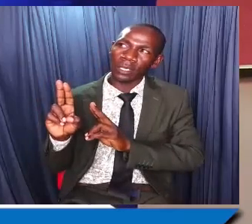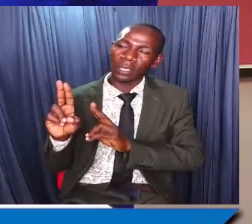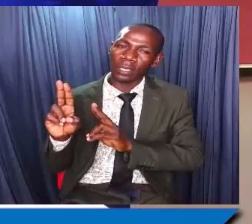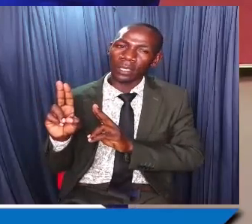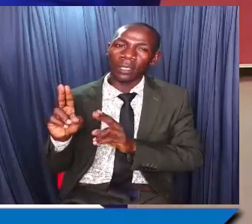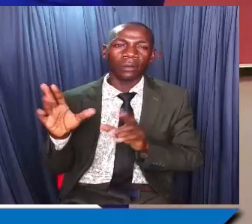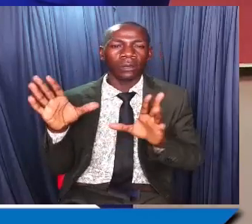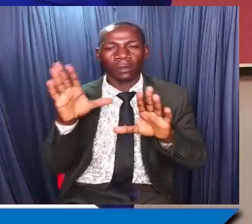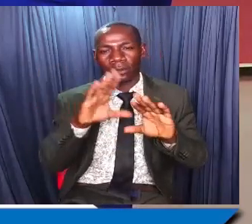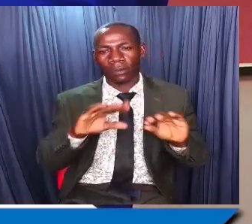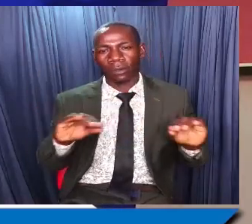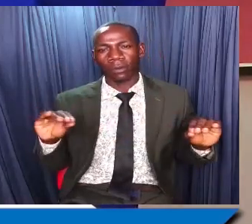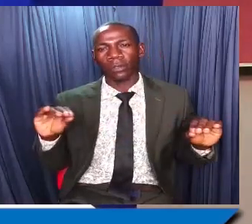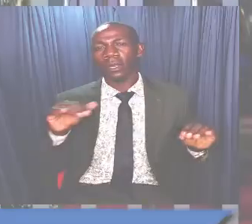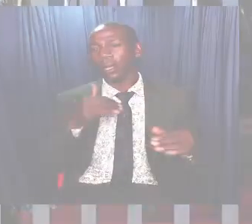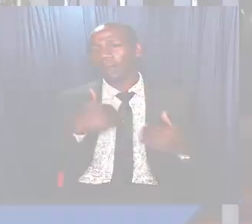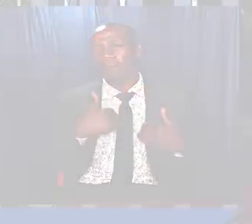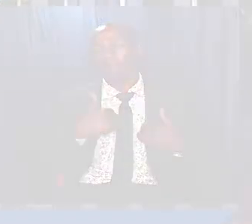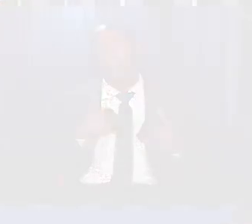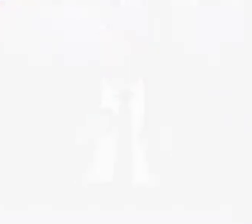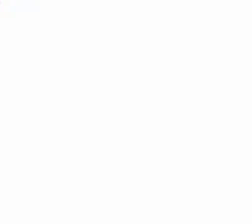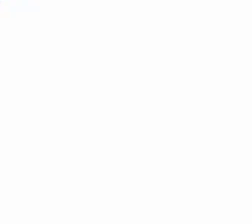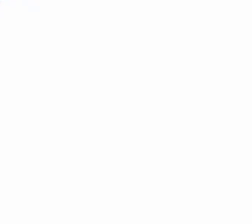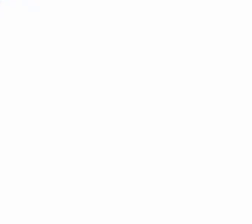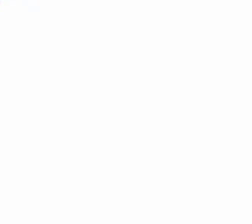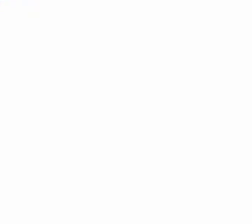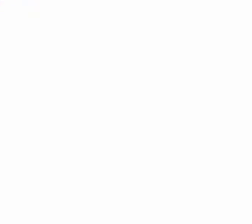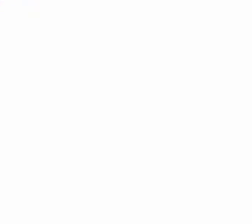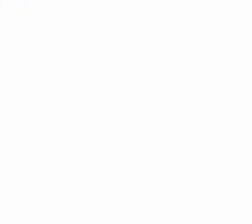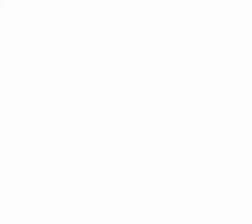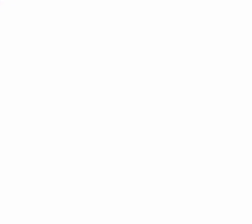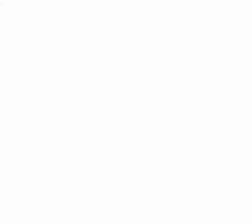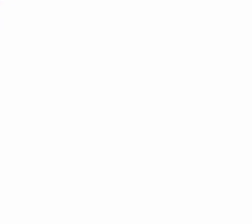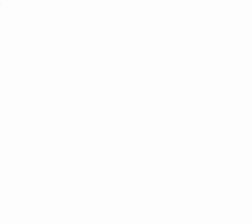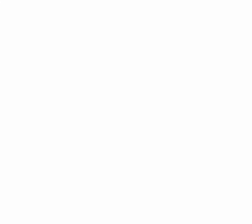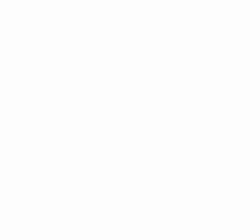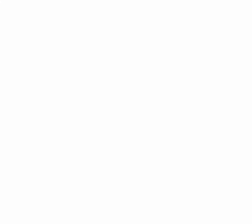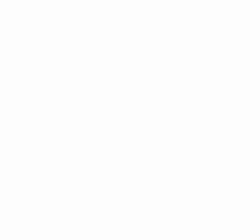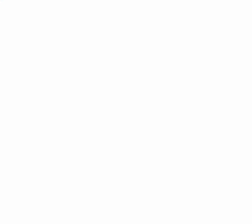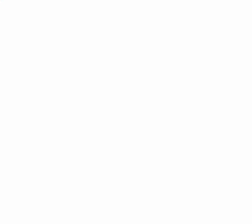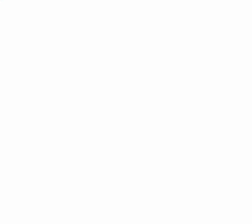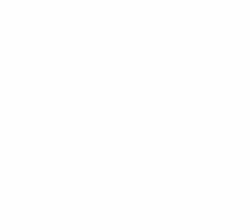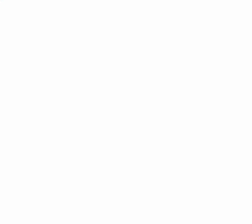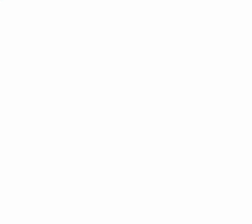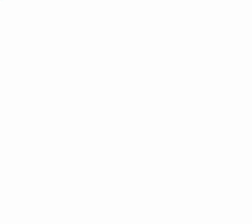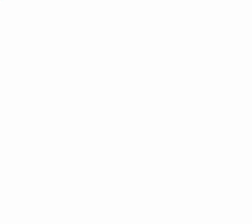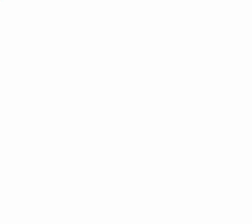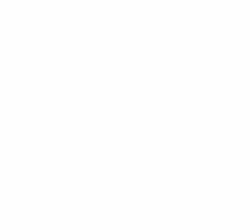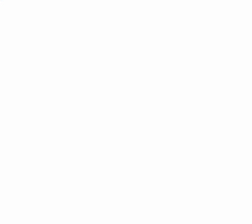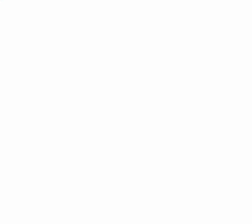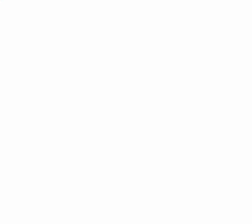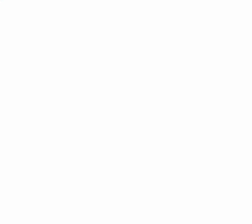ndio wamepoteza, it's what they've lost. Kitu kinaitwa heshima. The word called honor. Kitu kinaitwa heshima. The word honor.